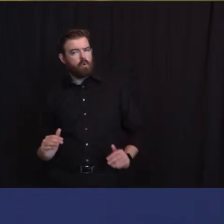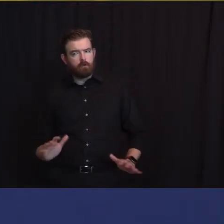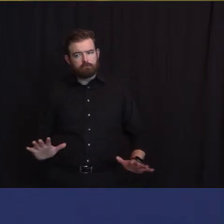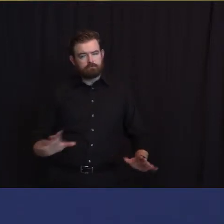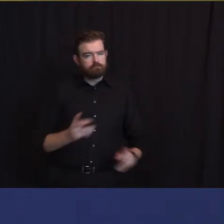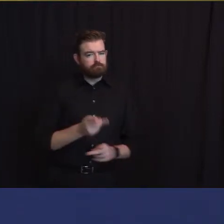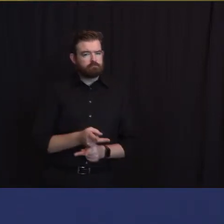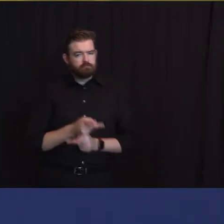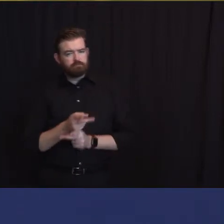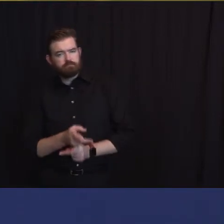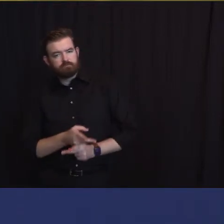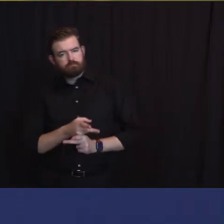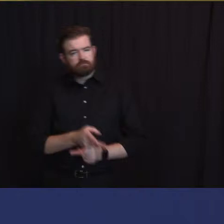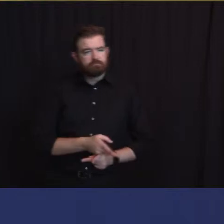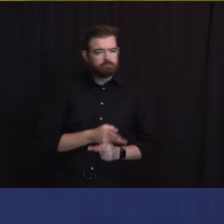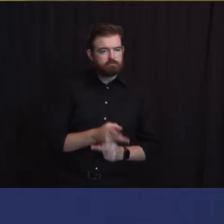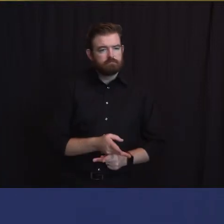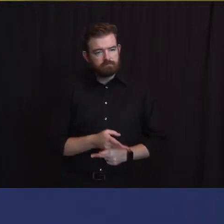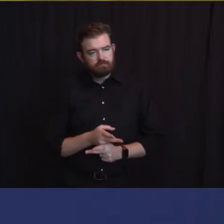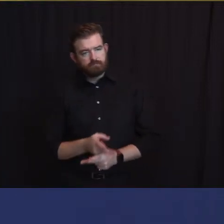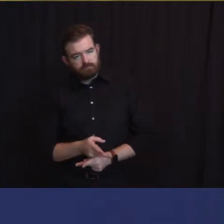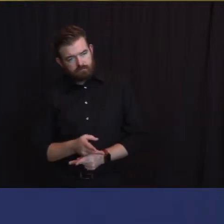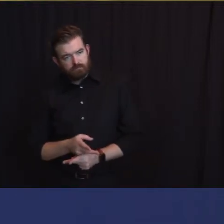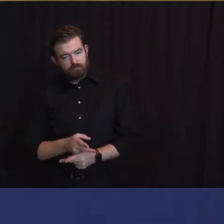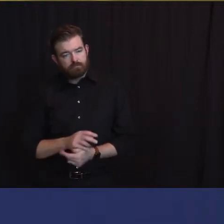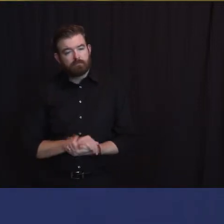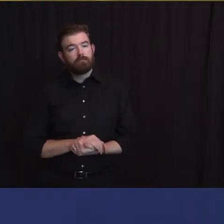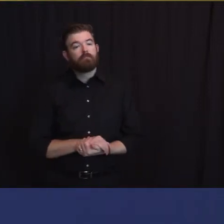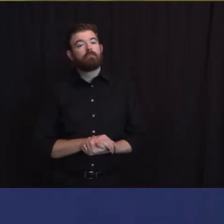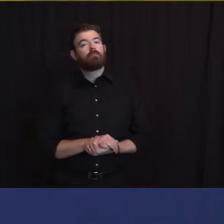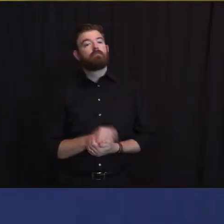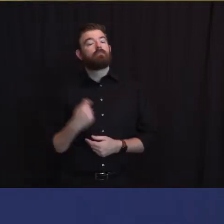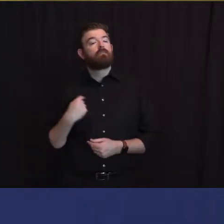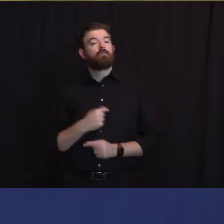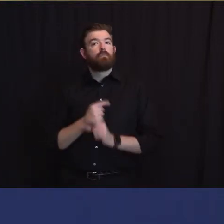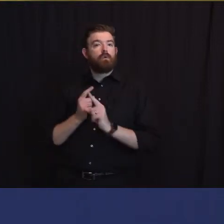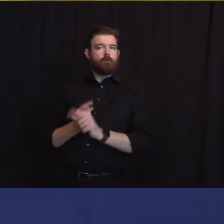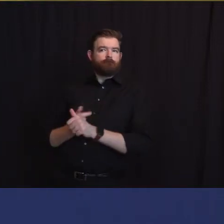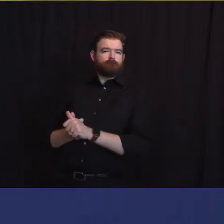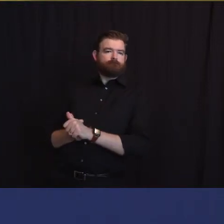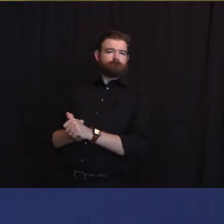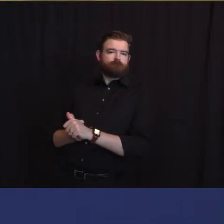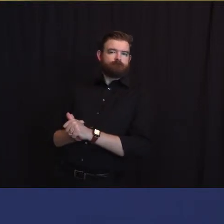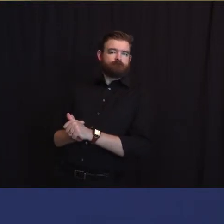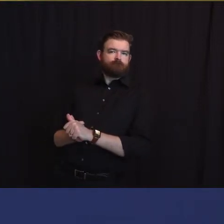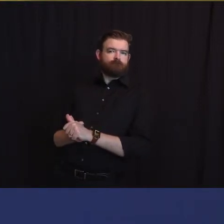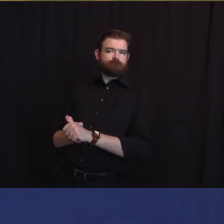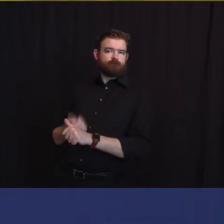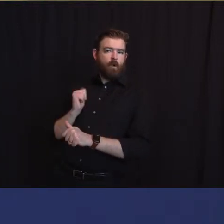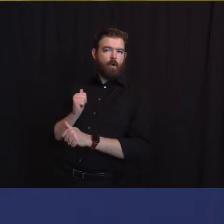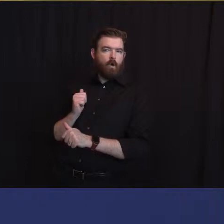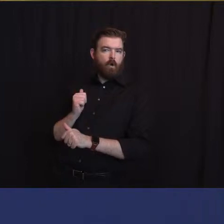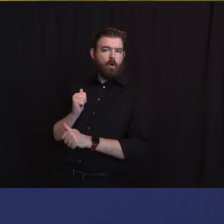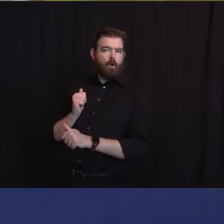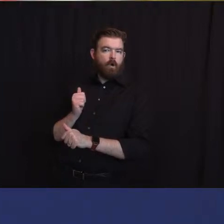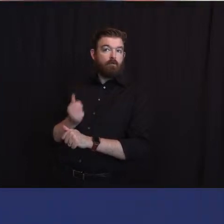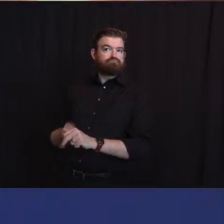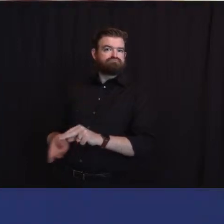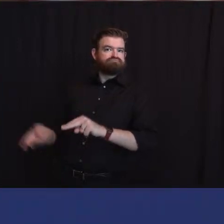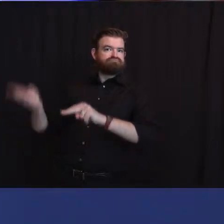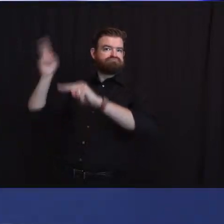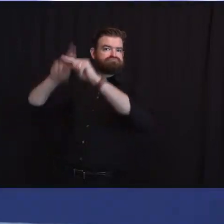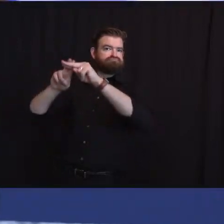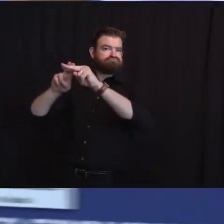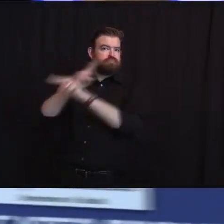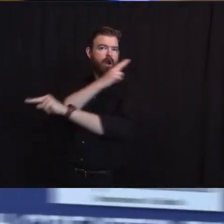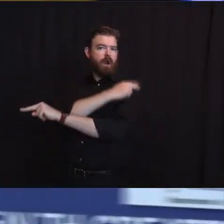our hospitals. Would you all agree with that assessment? Eddie? Yeah, two comments. Just first on the OSHA. I know that OSHA